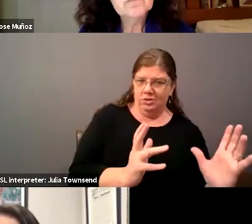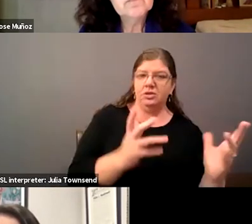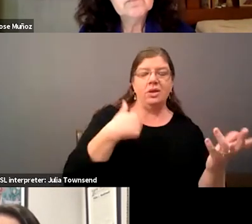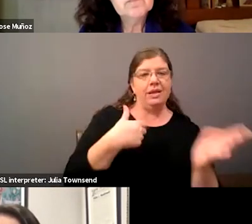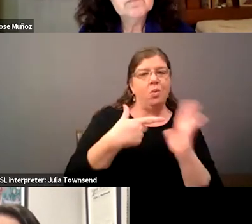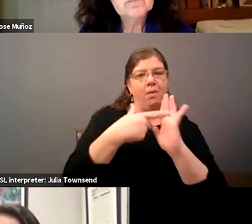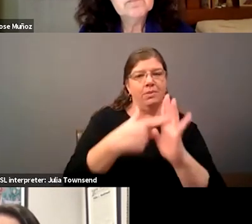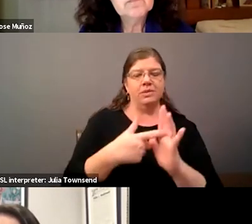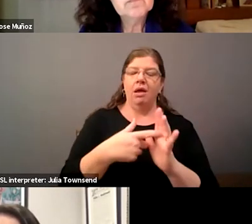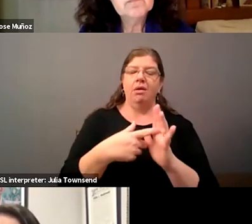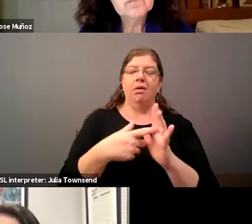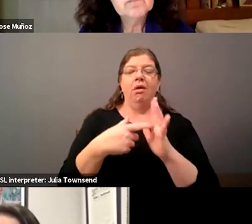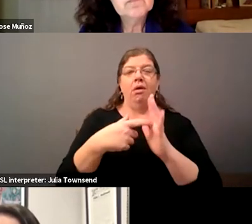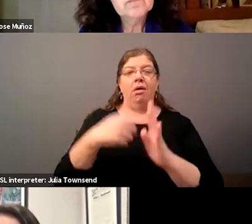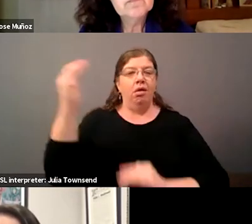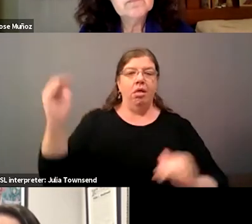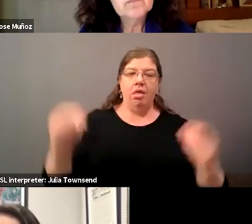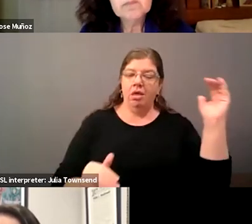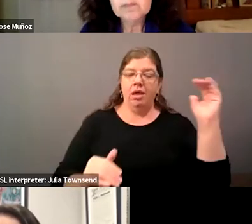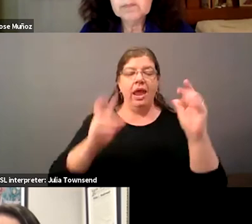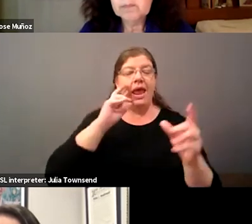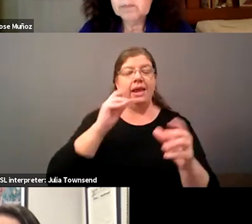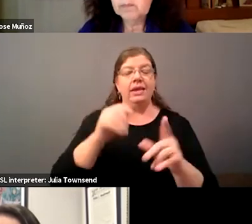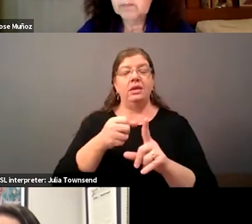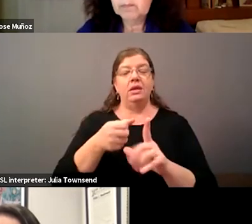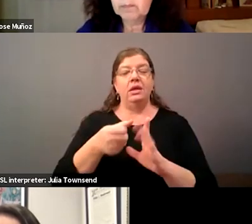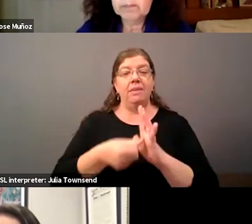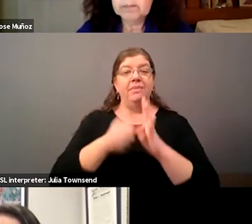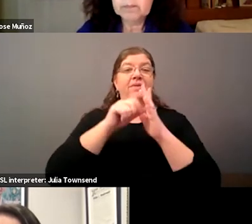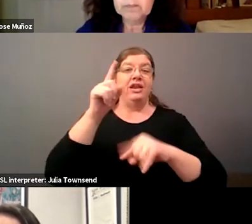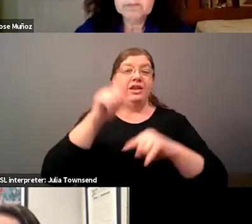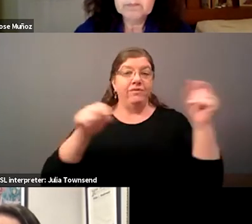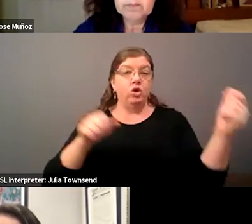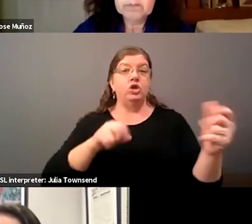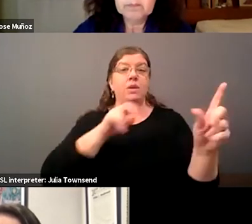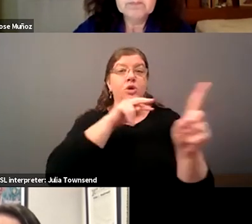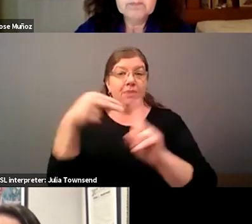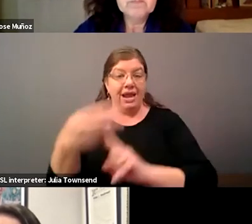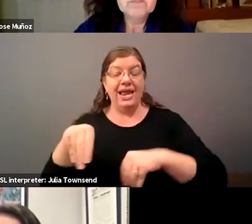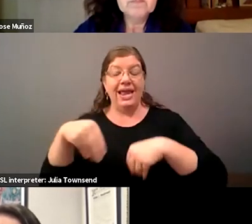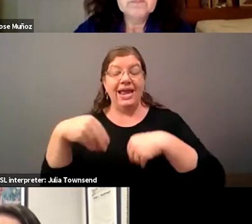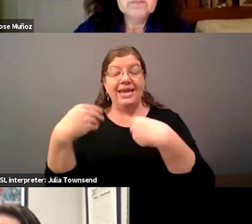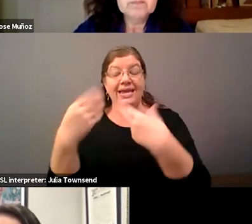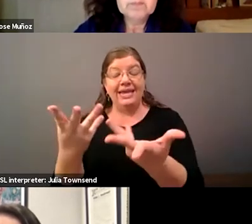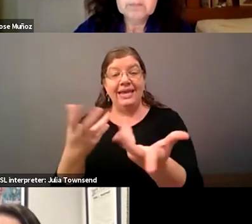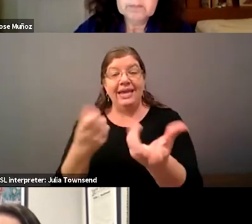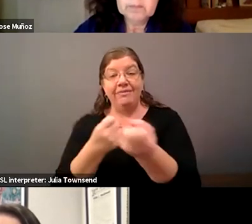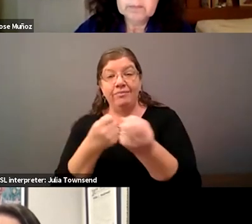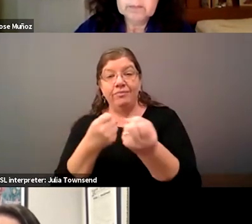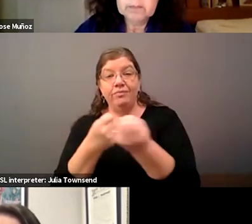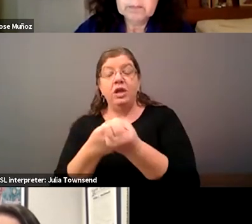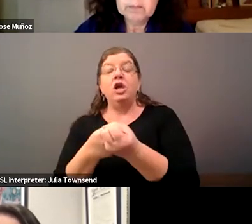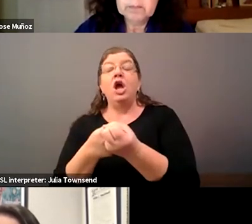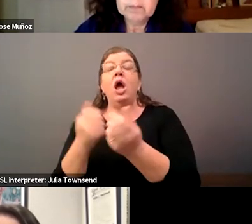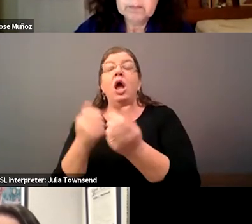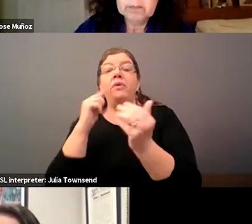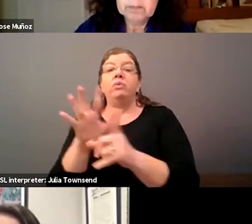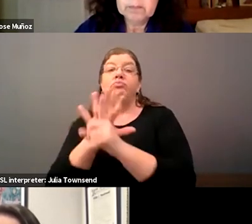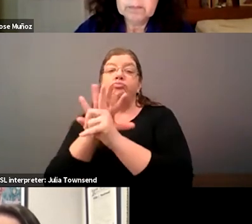representation and amplify diverse perspectives and give a voice to traditionally underrepresented groups within the school